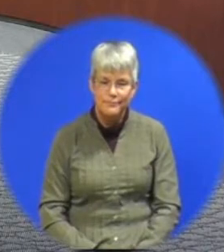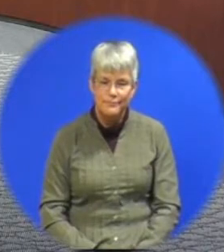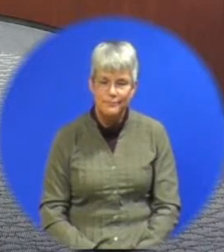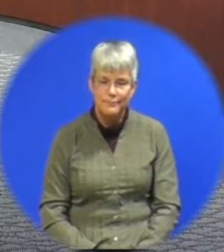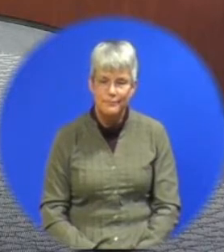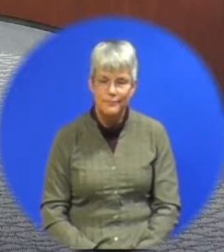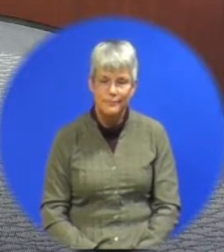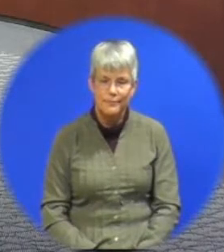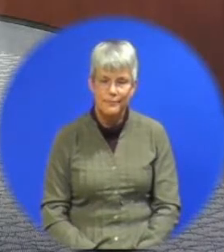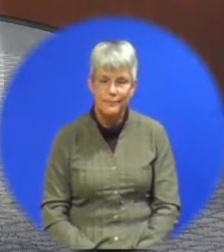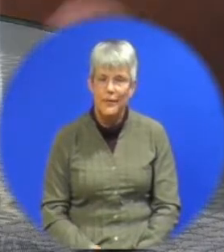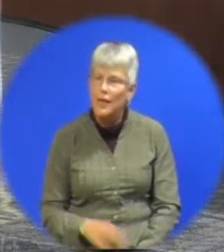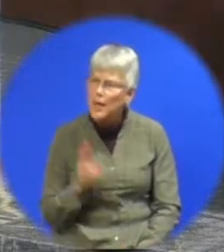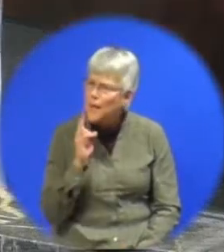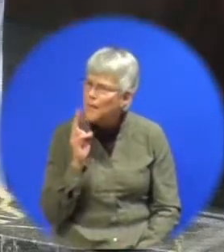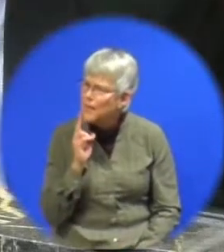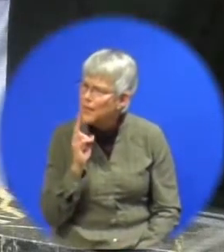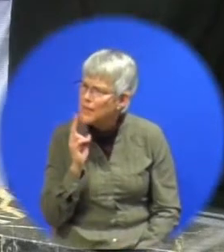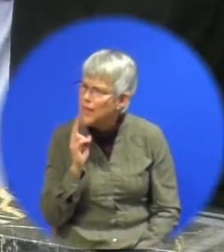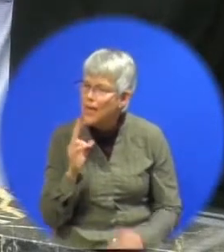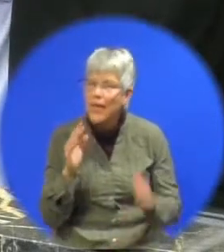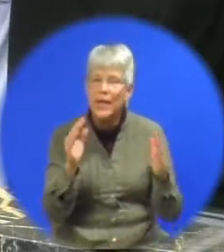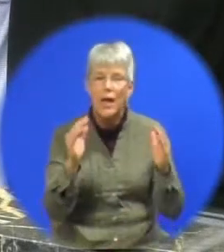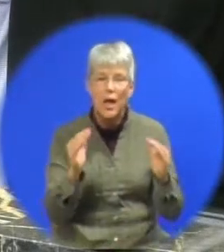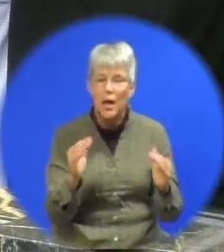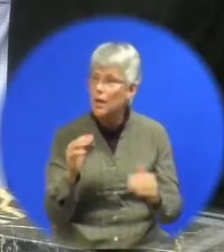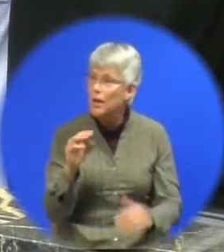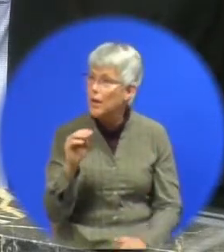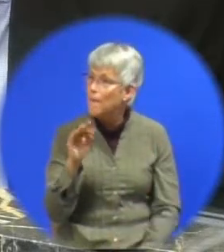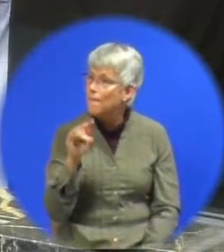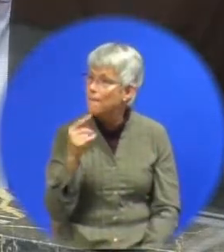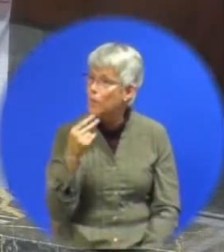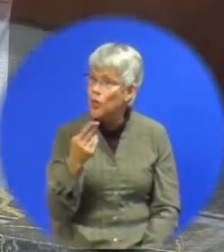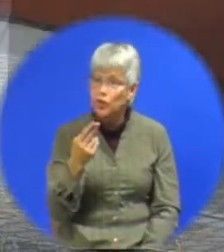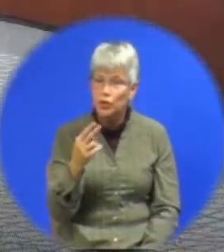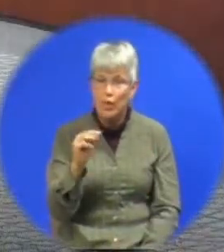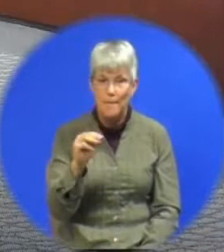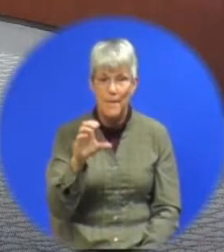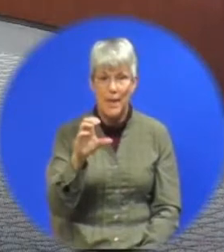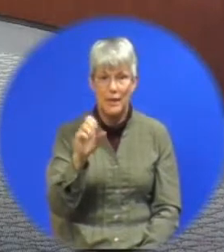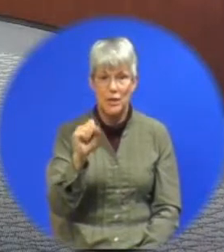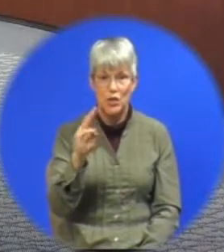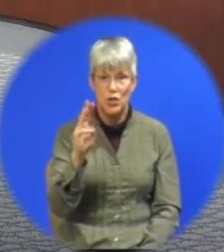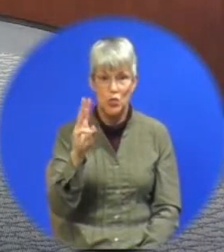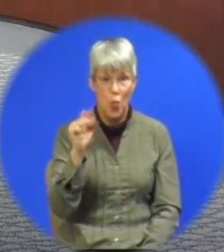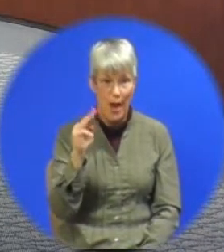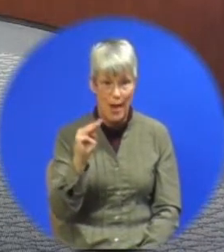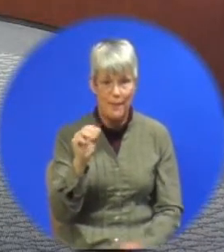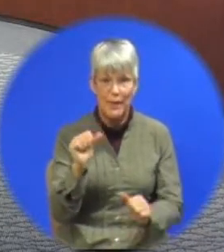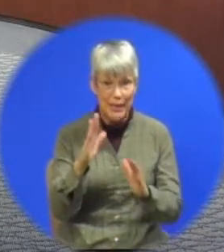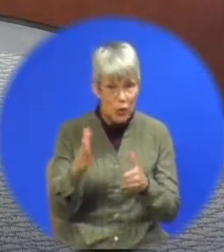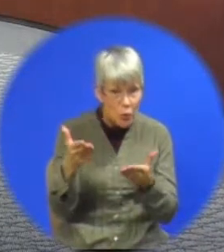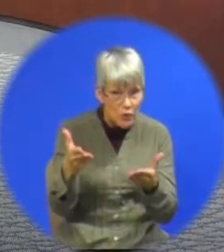let's see, who's doing that? Butch McSwain to please present that resolution.